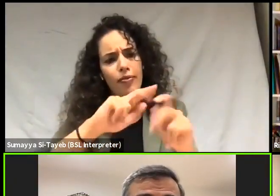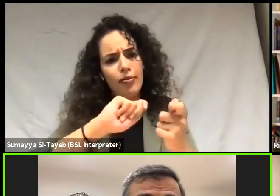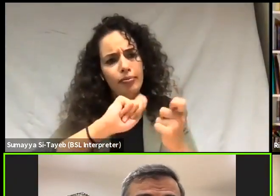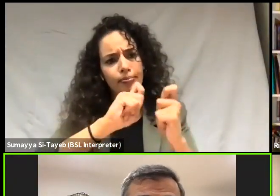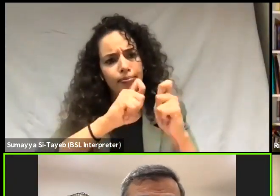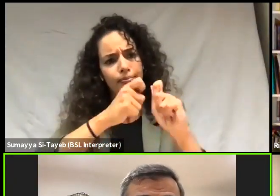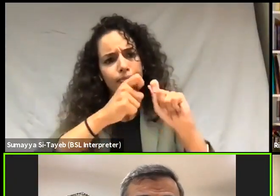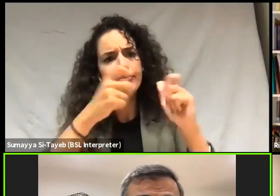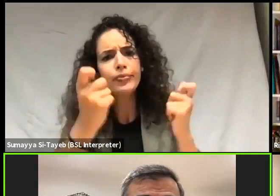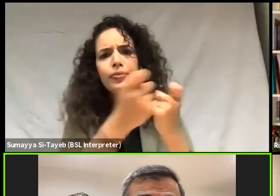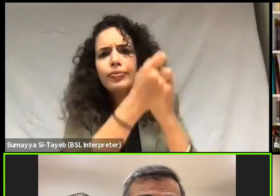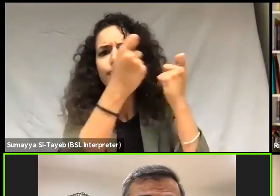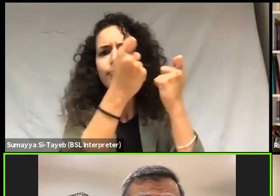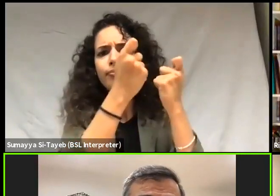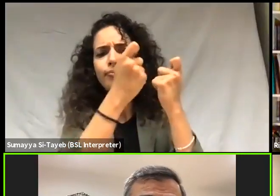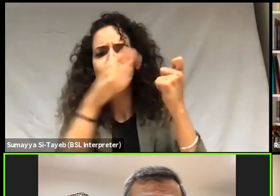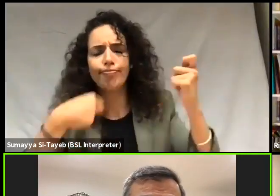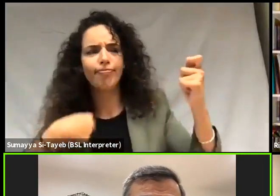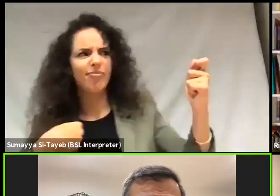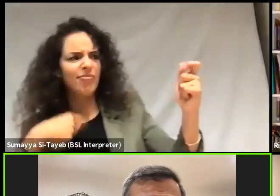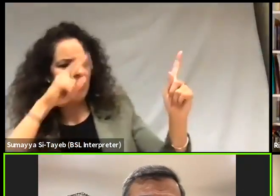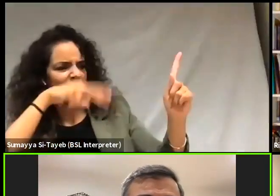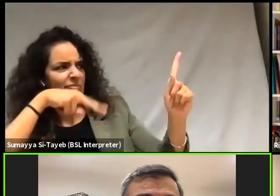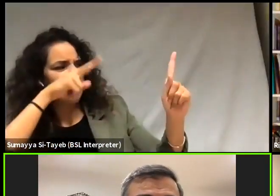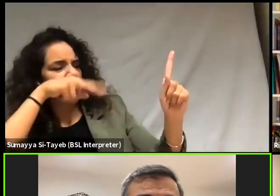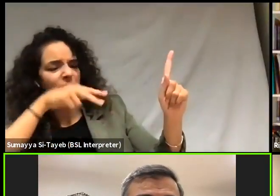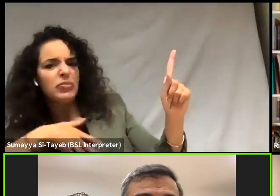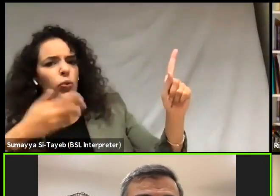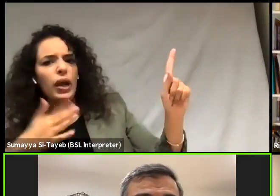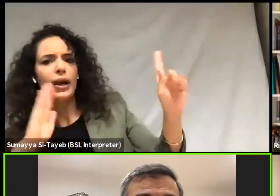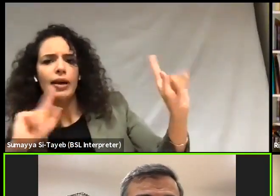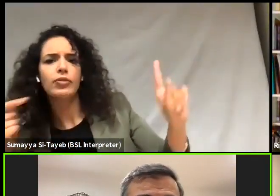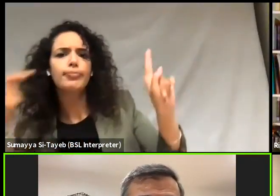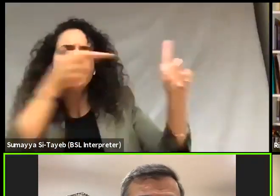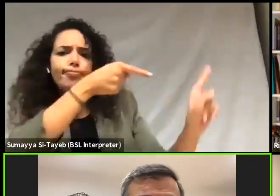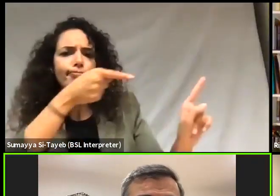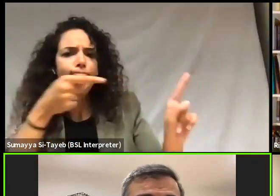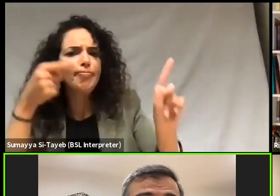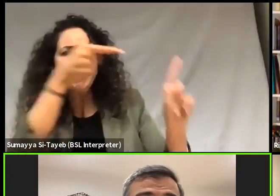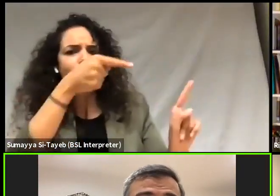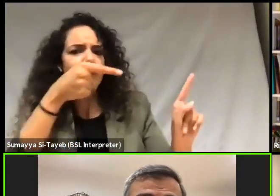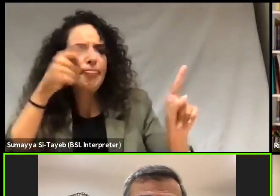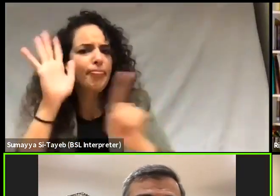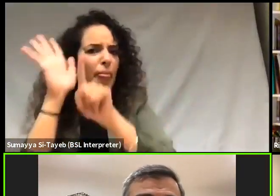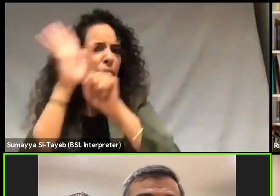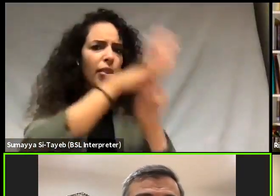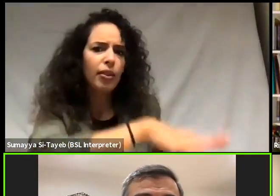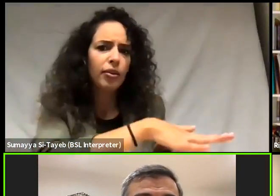undermined and should be destroyed. The media is the best tool to do that. Actually, it should be destroyed in the eye